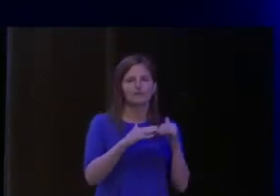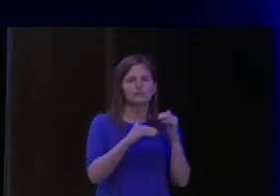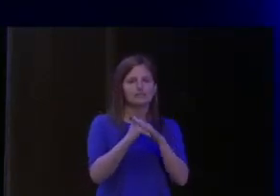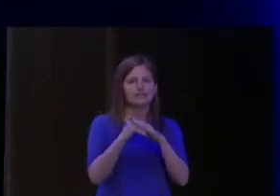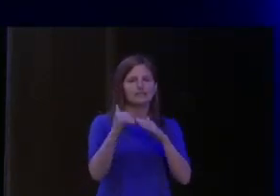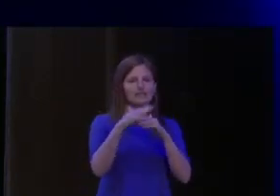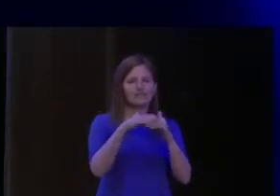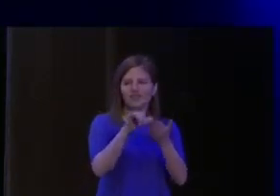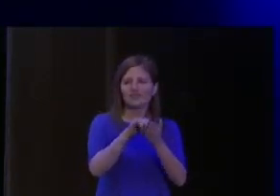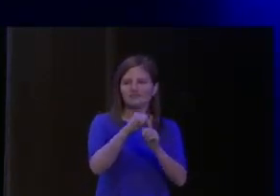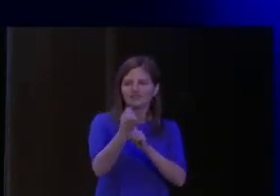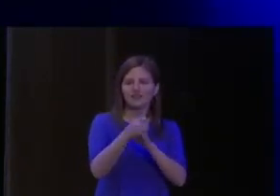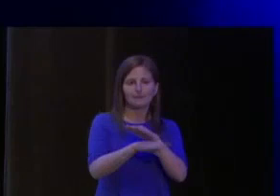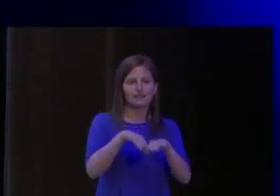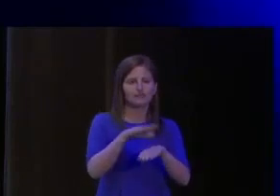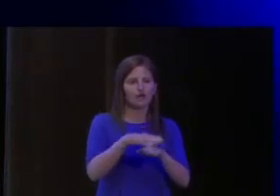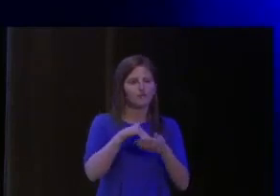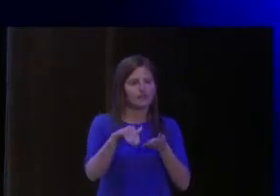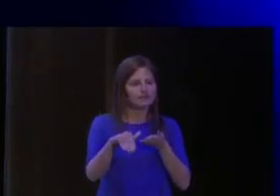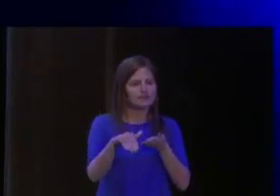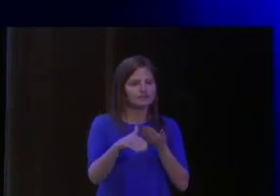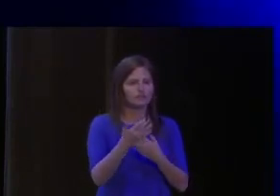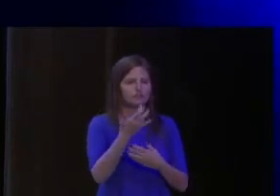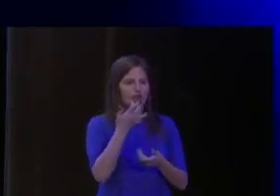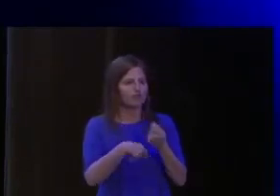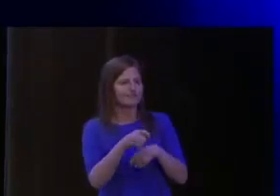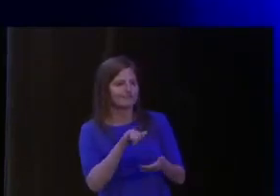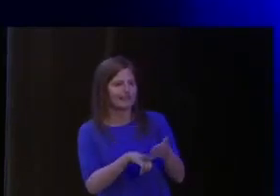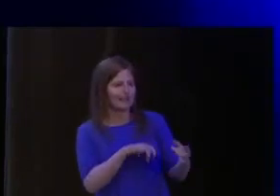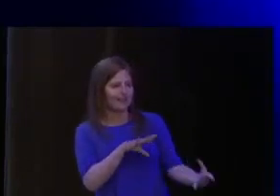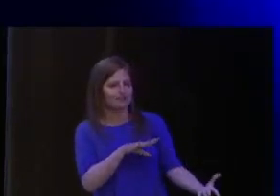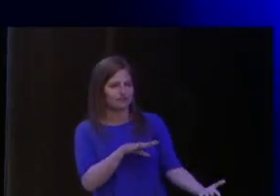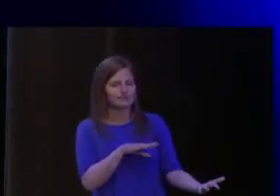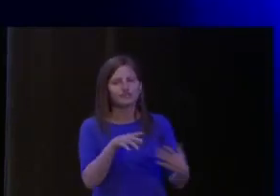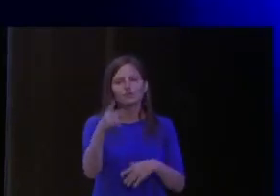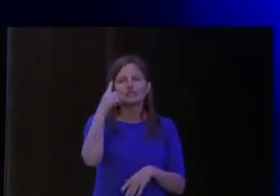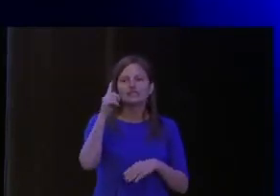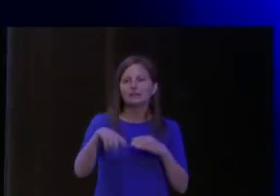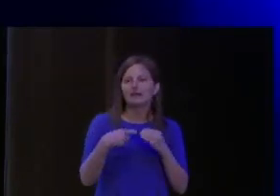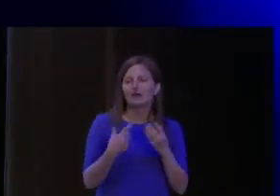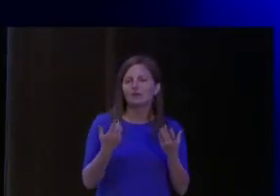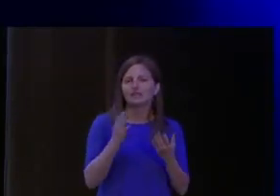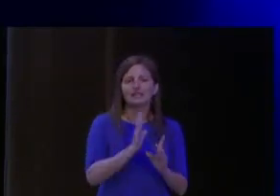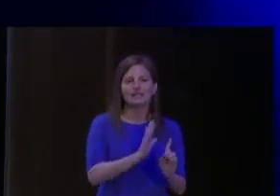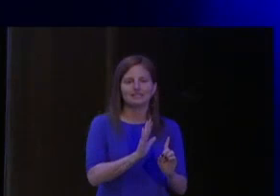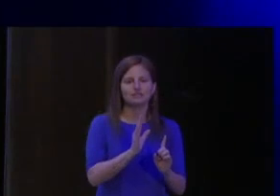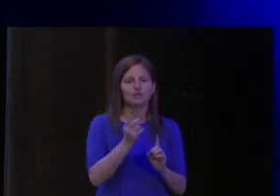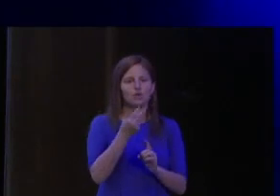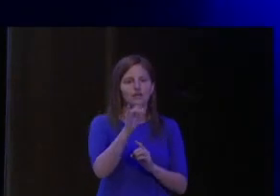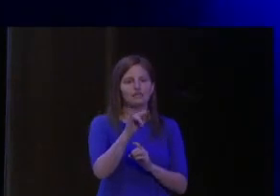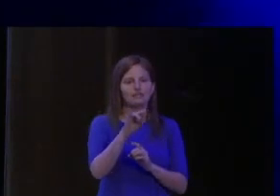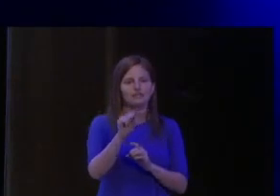society based upon forgiveness rather than on hate. You think about His Holiness, the